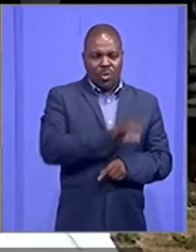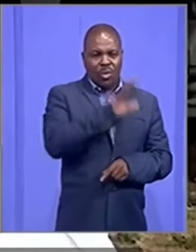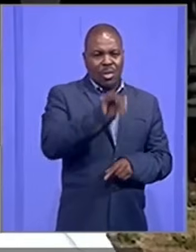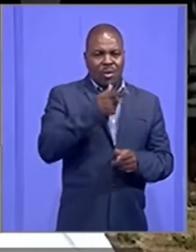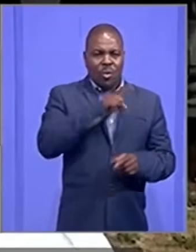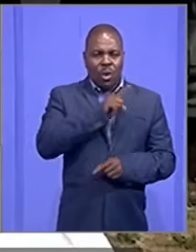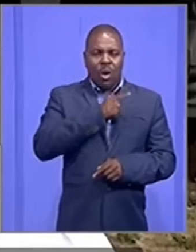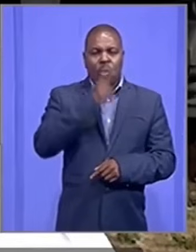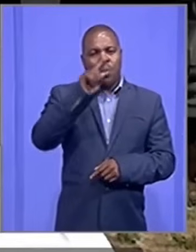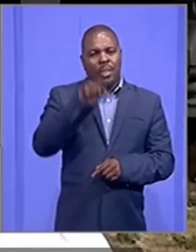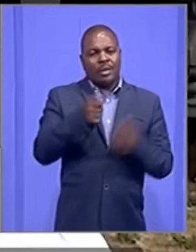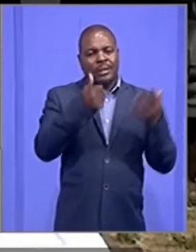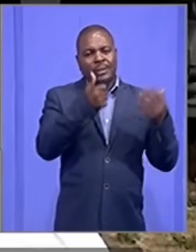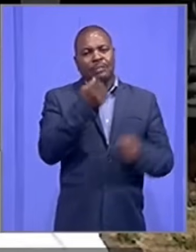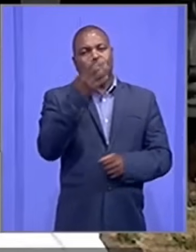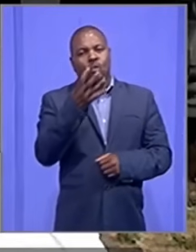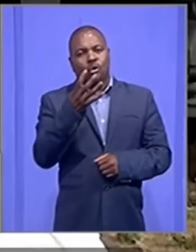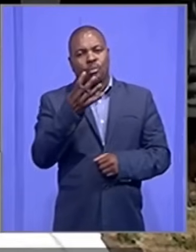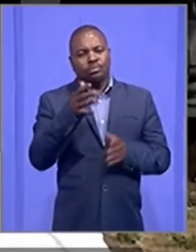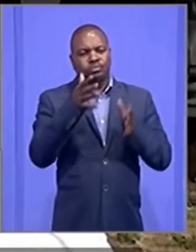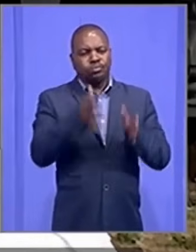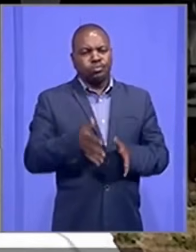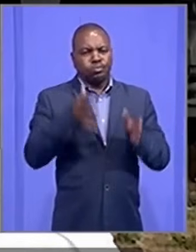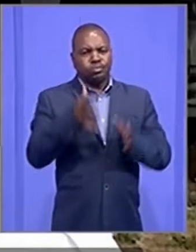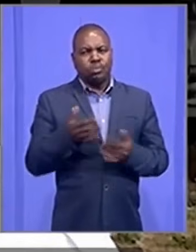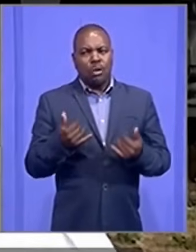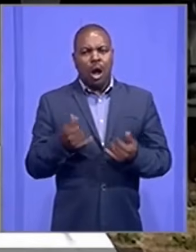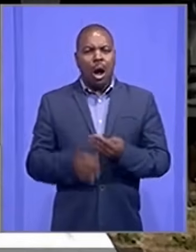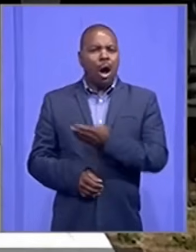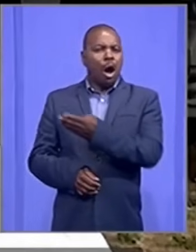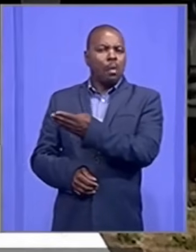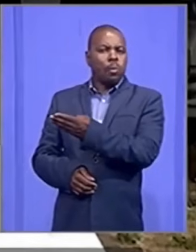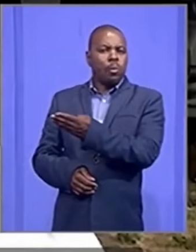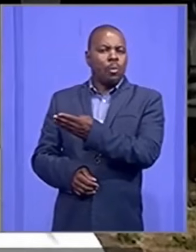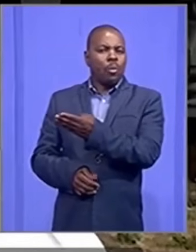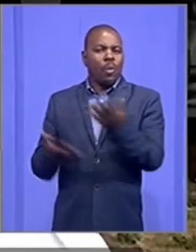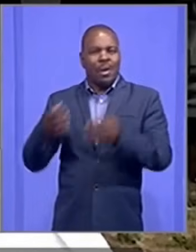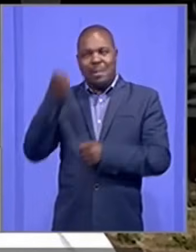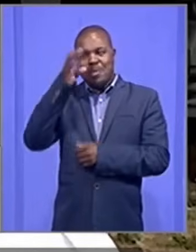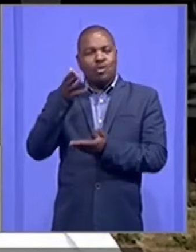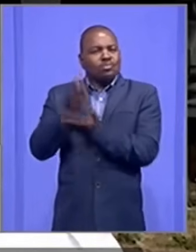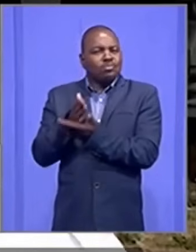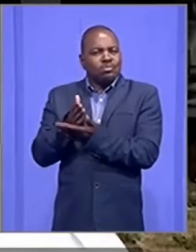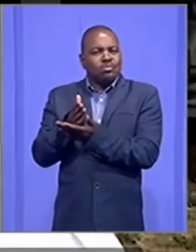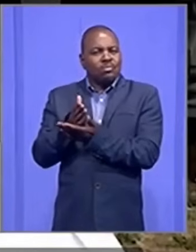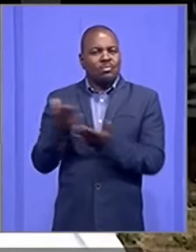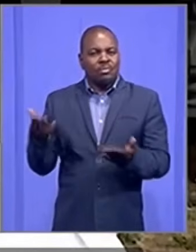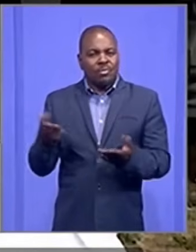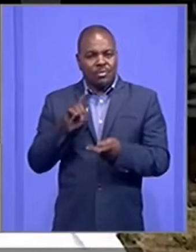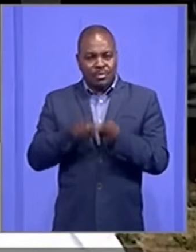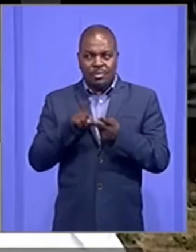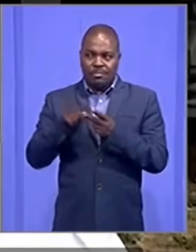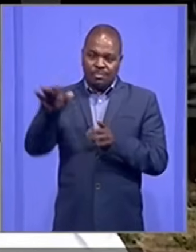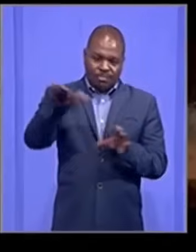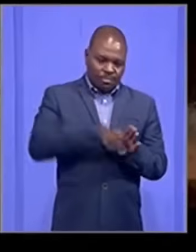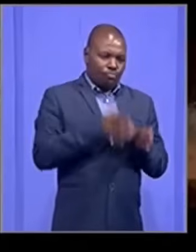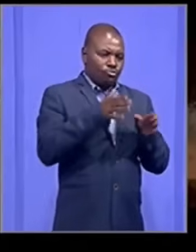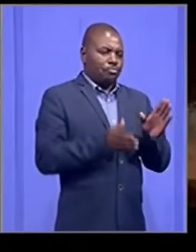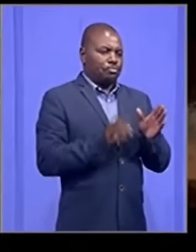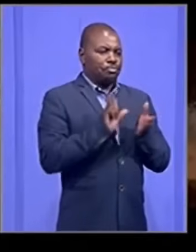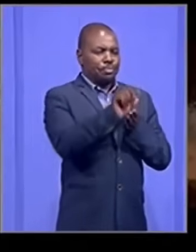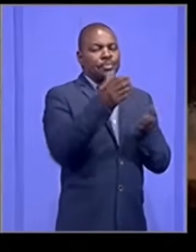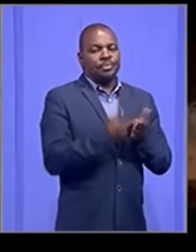the 1,064 locomotives that are sitting somewhere in Pretoria, and then get them on track.